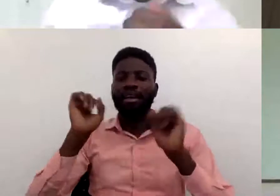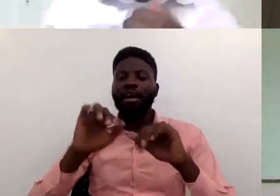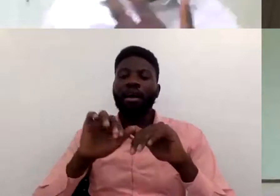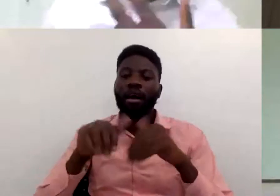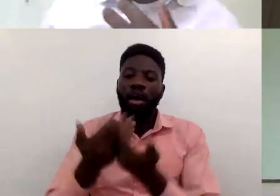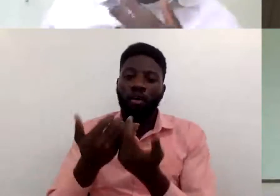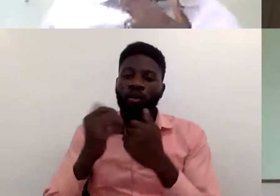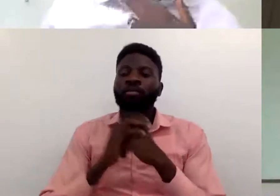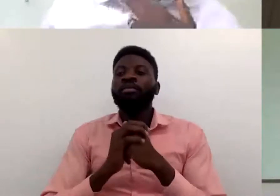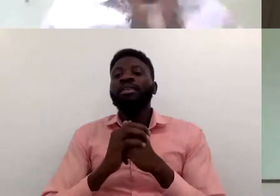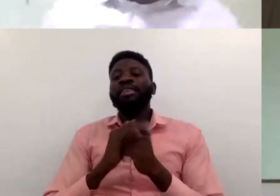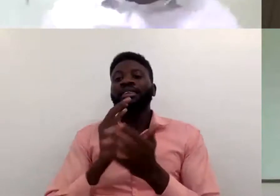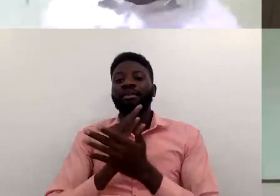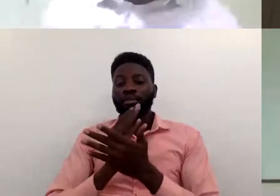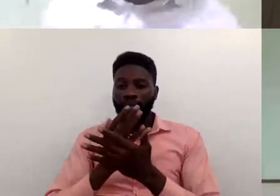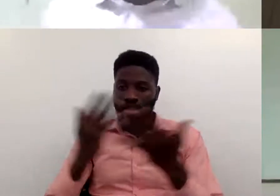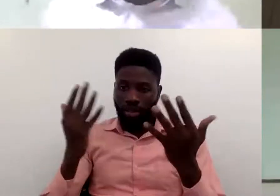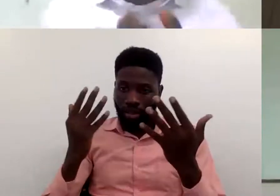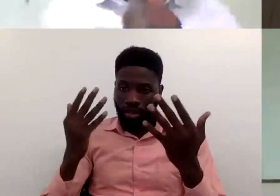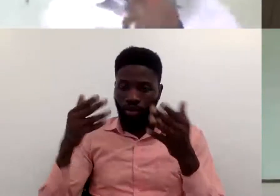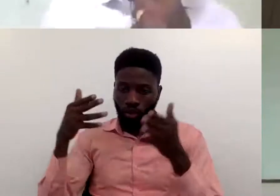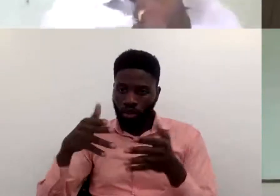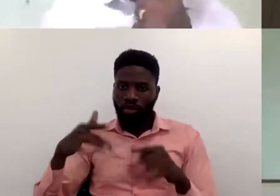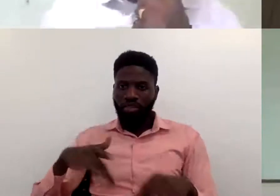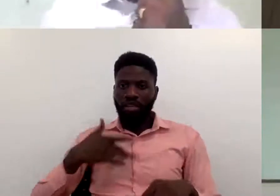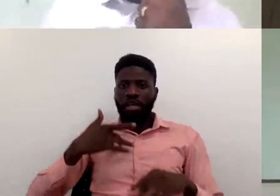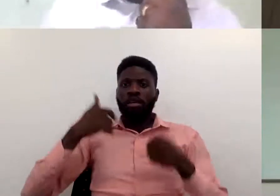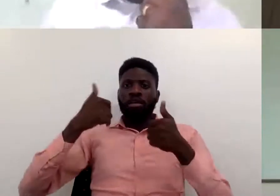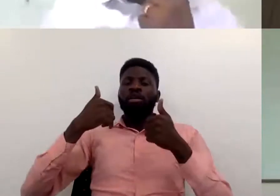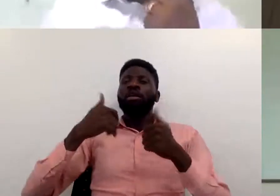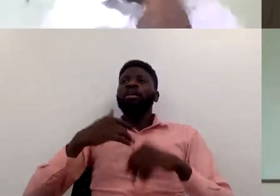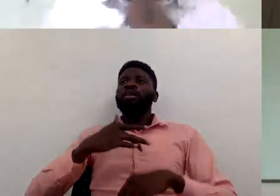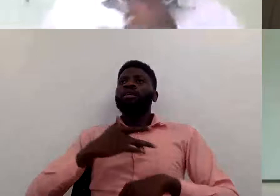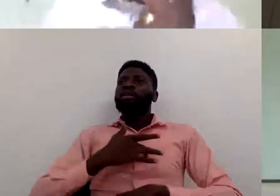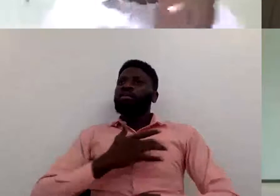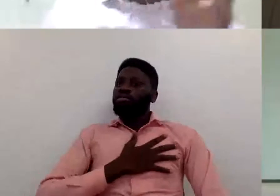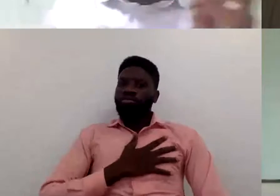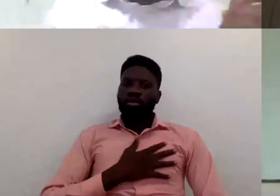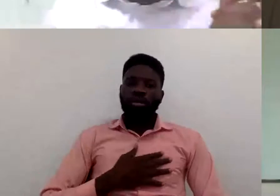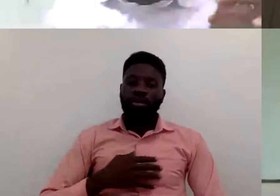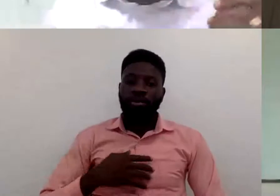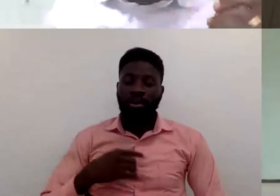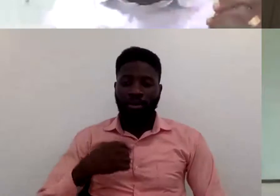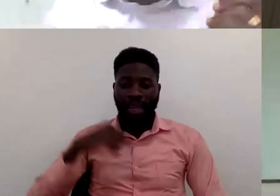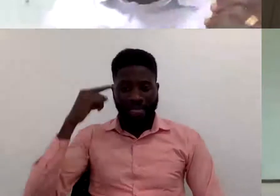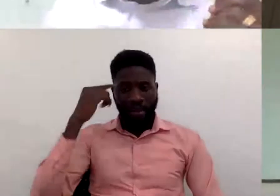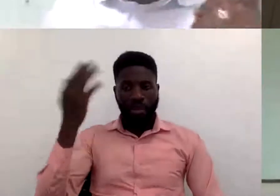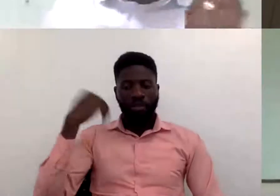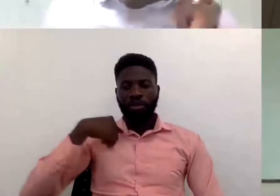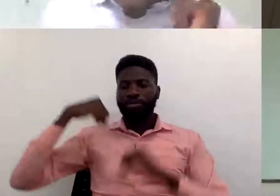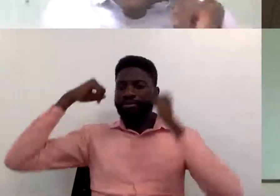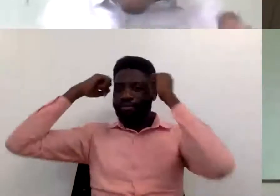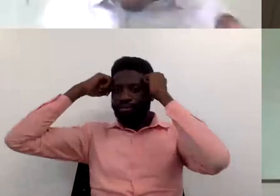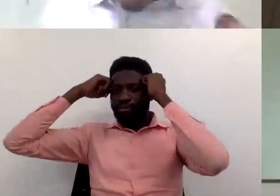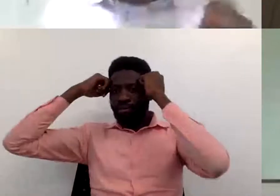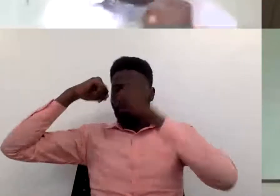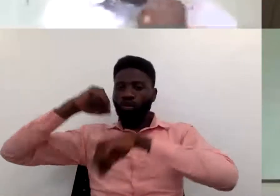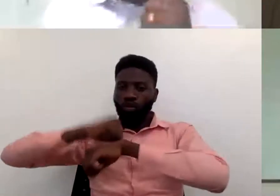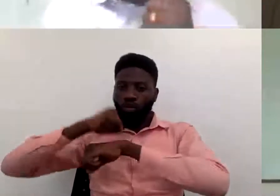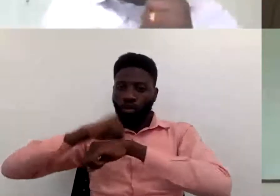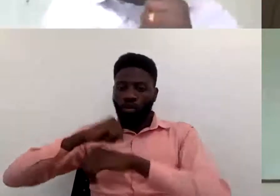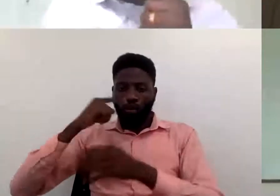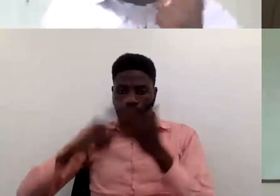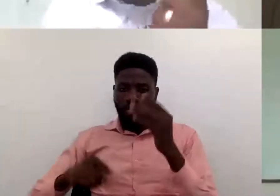some of the things today that I hold dear? When I think about what I went to do in school, that was